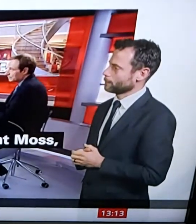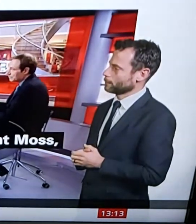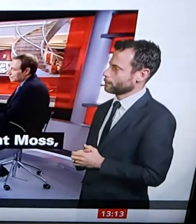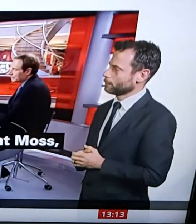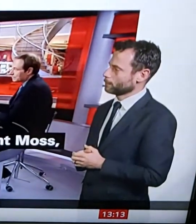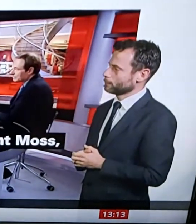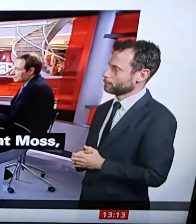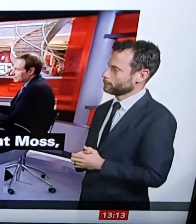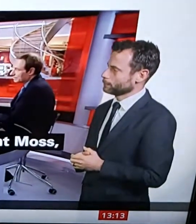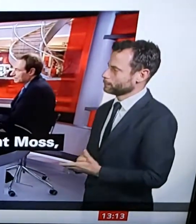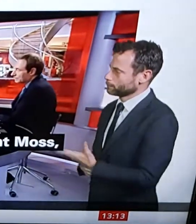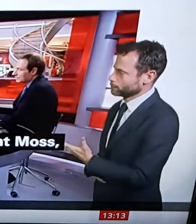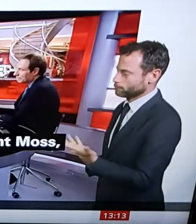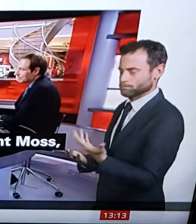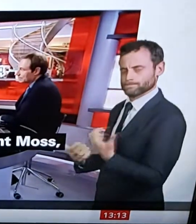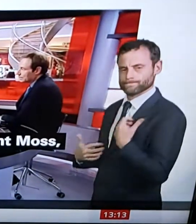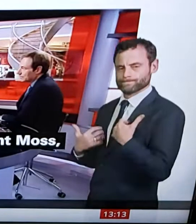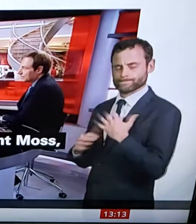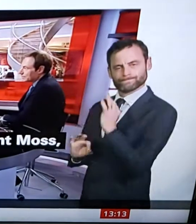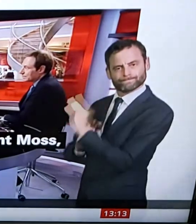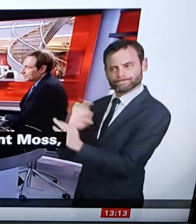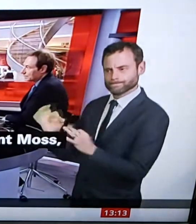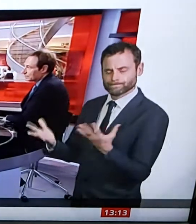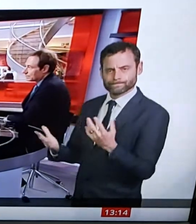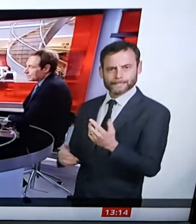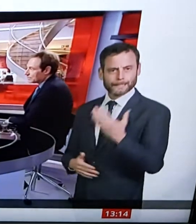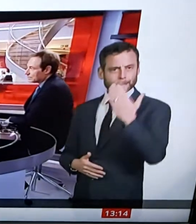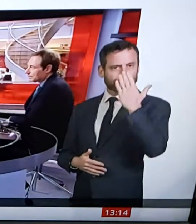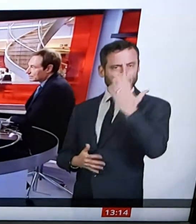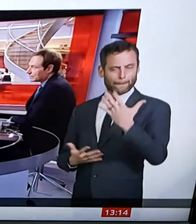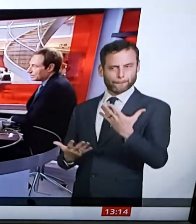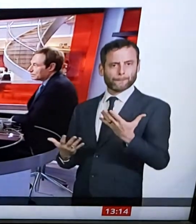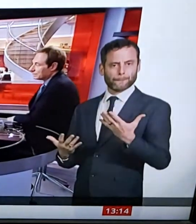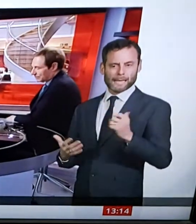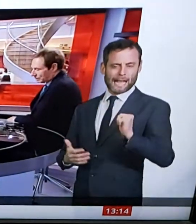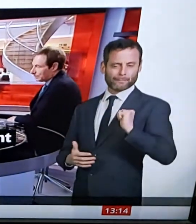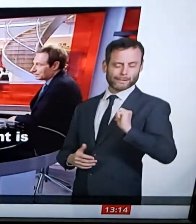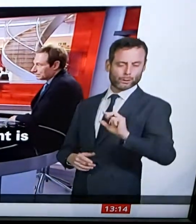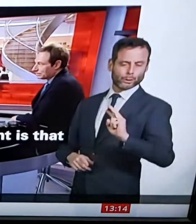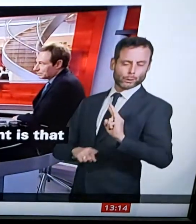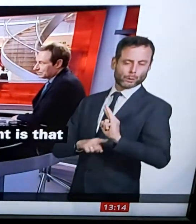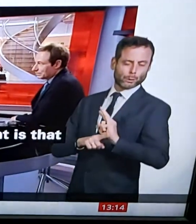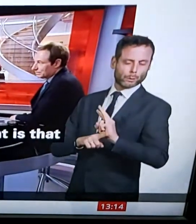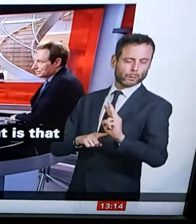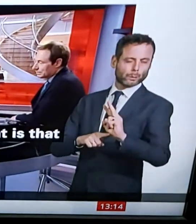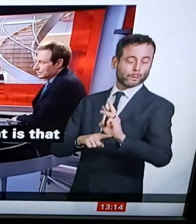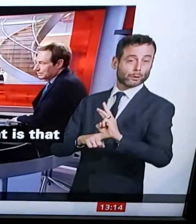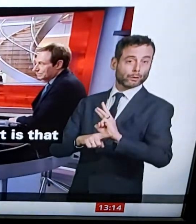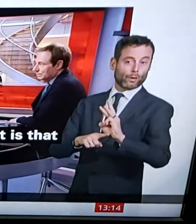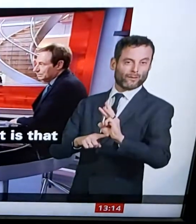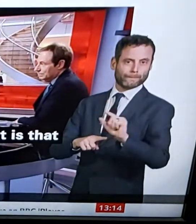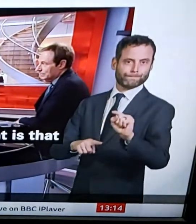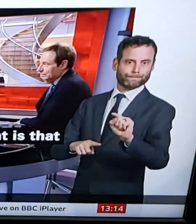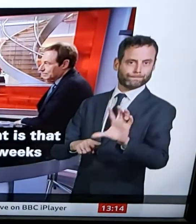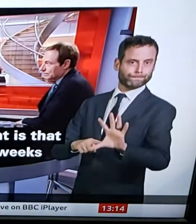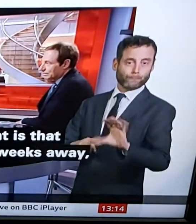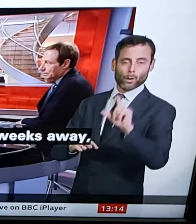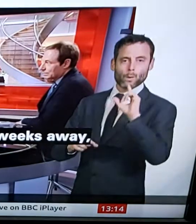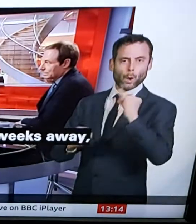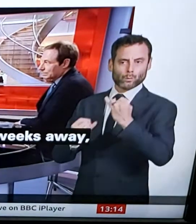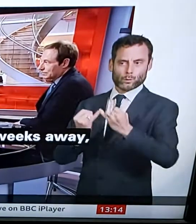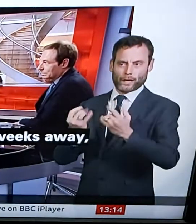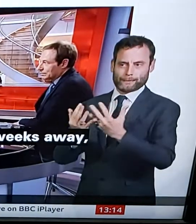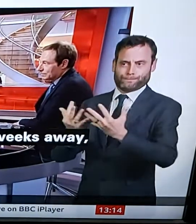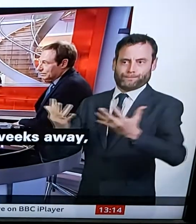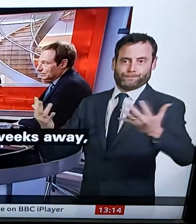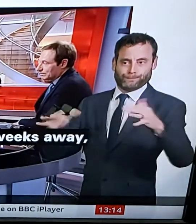Richard Galpin is with me, and so the feeling at the moment is that the peak is 2 or 3 weeks away. So how is the NHS dealing